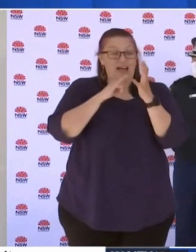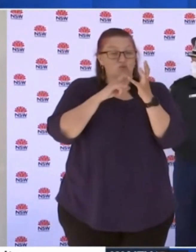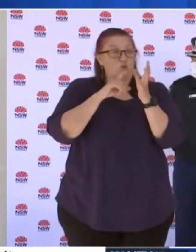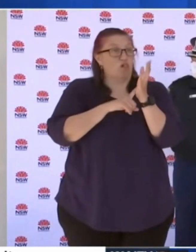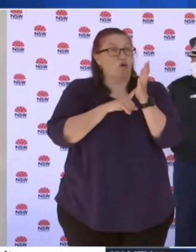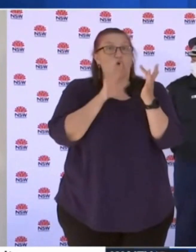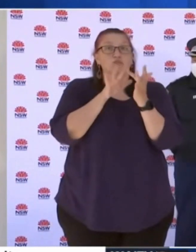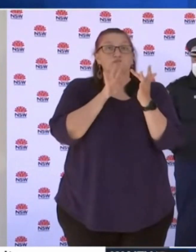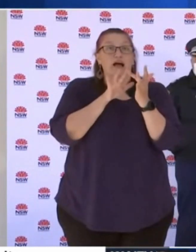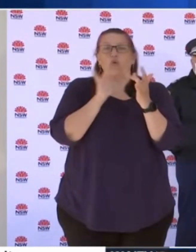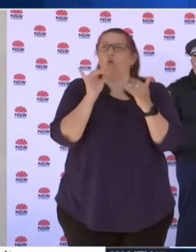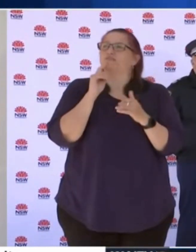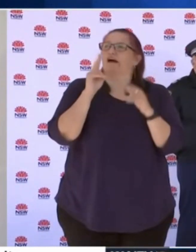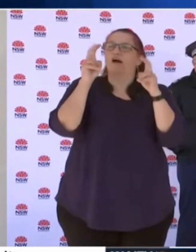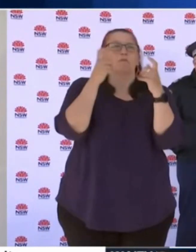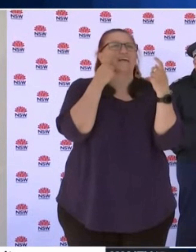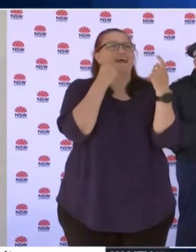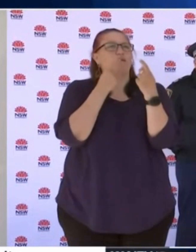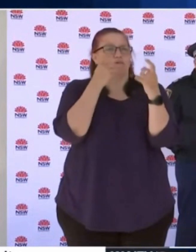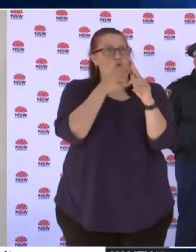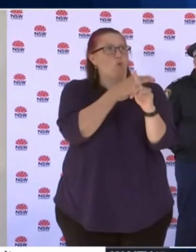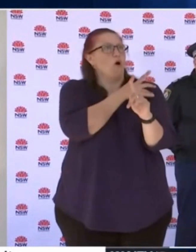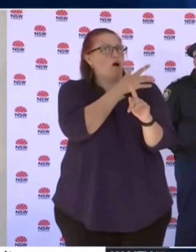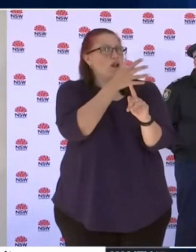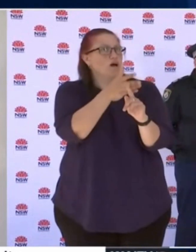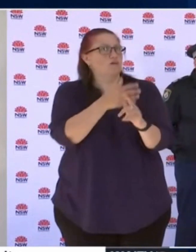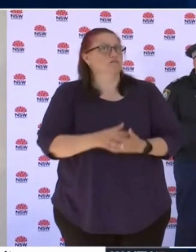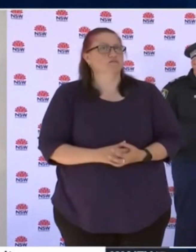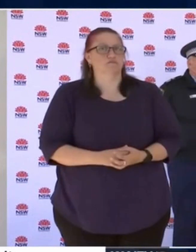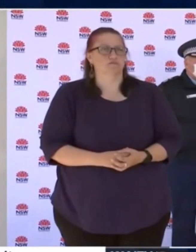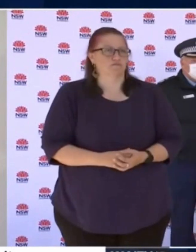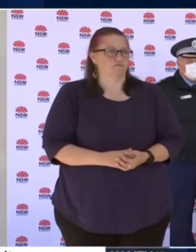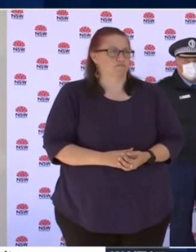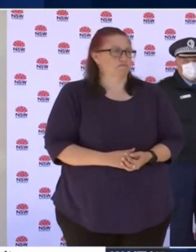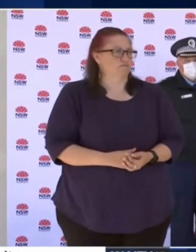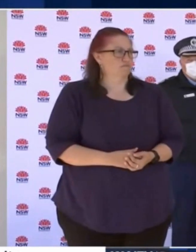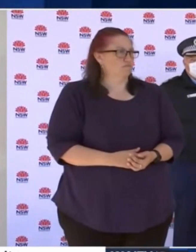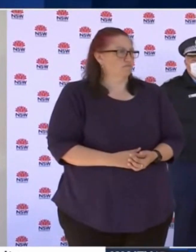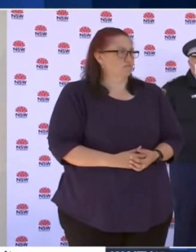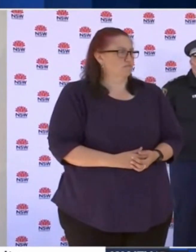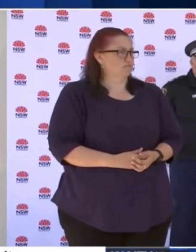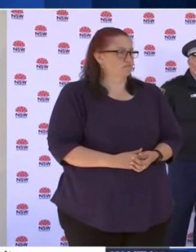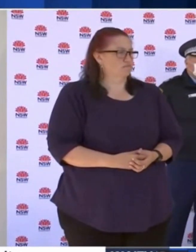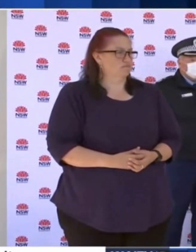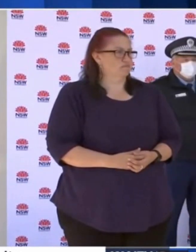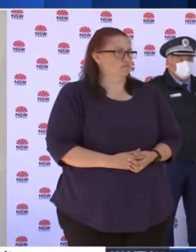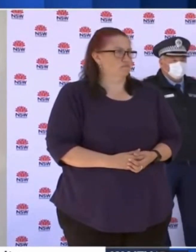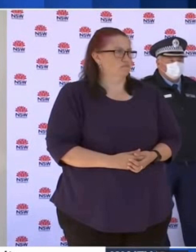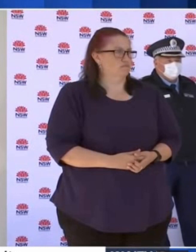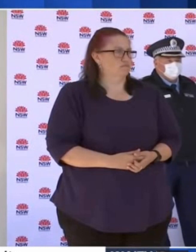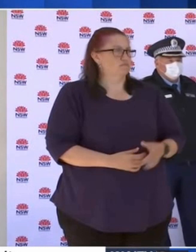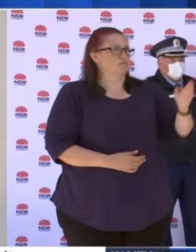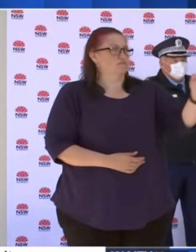be vigilant for a while, but I'll just determine that issue. Dr. Chant, when can people